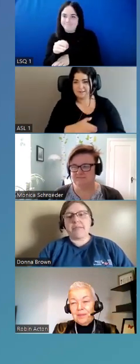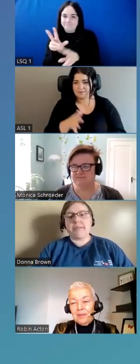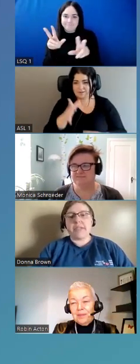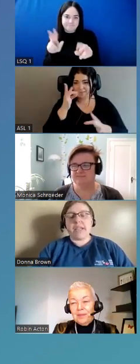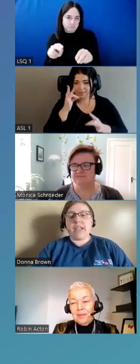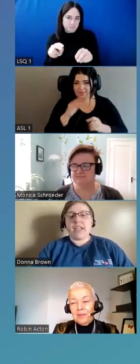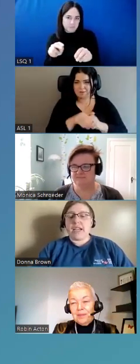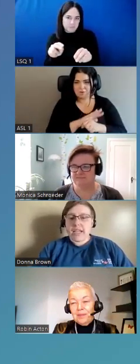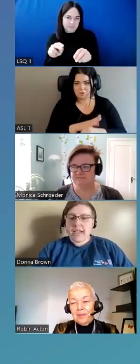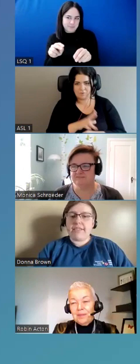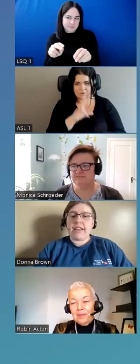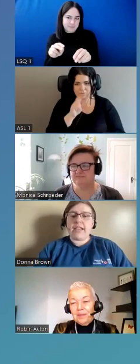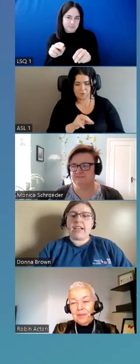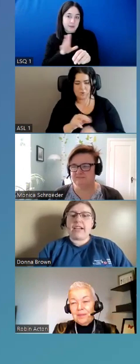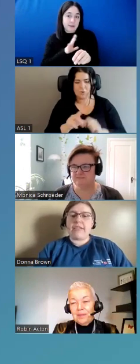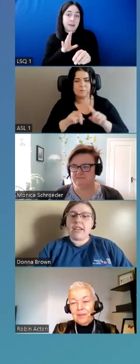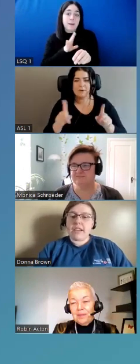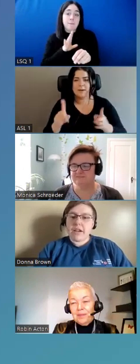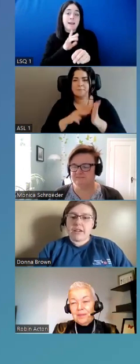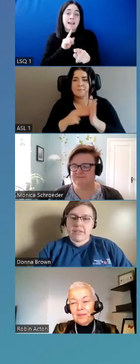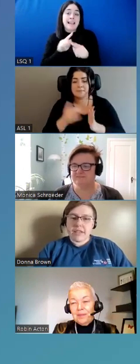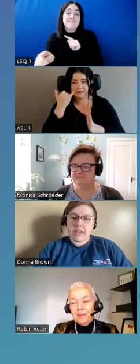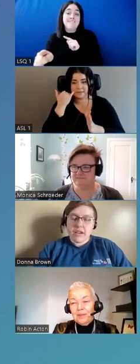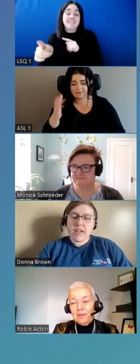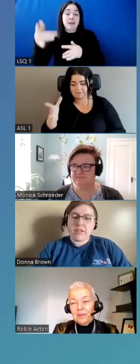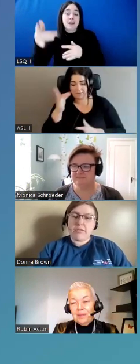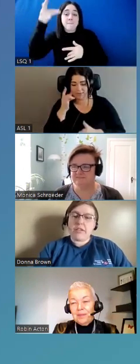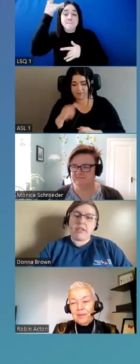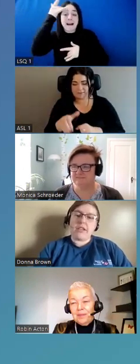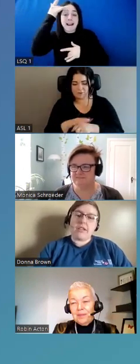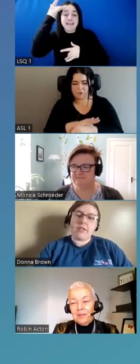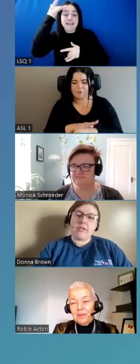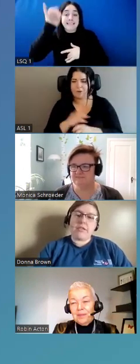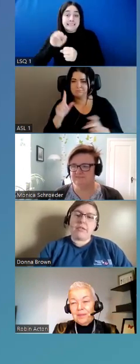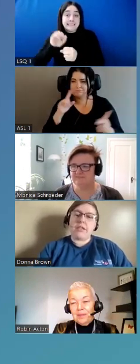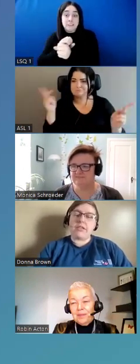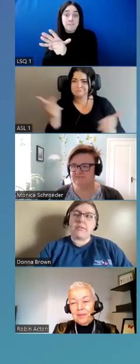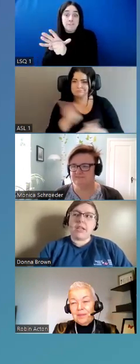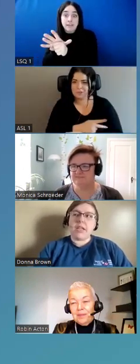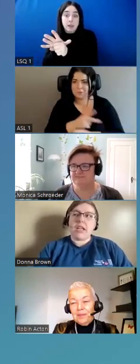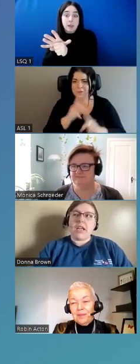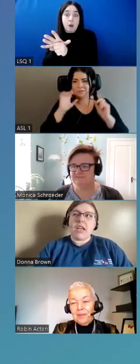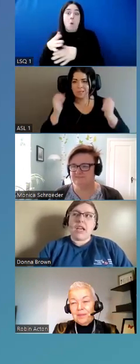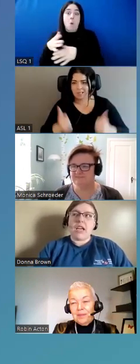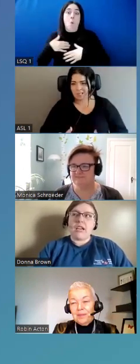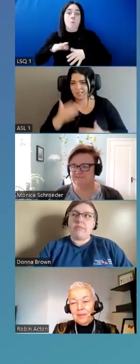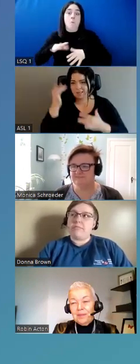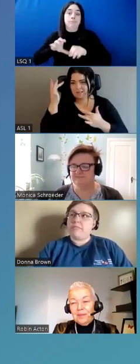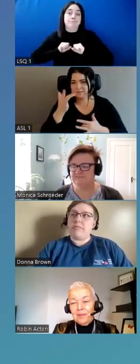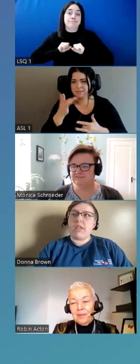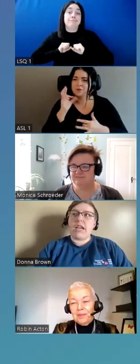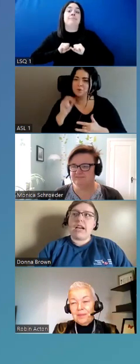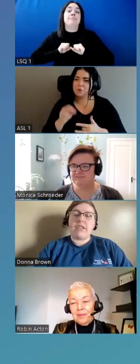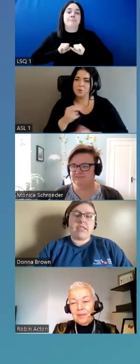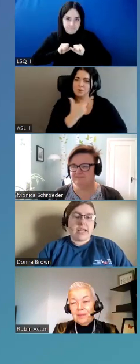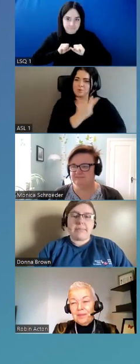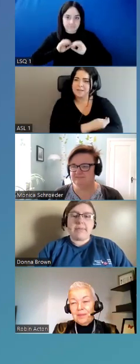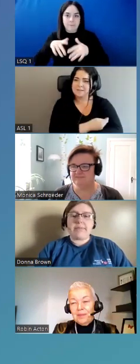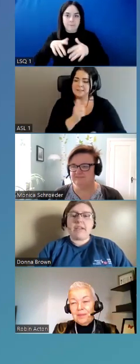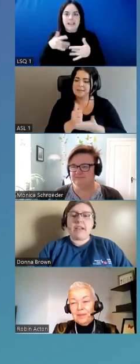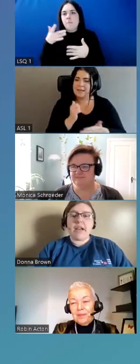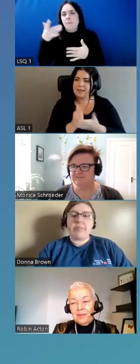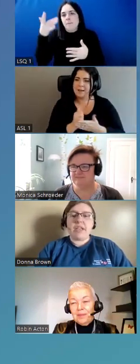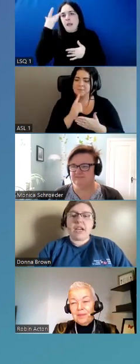COVID-19. That I already got COVID once, and